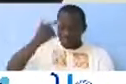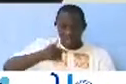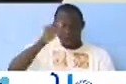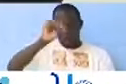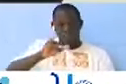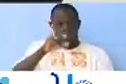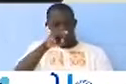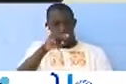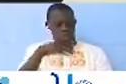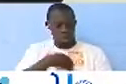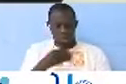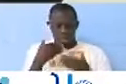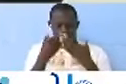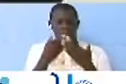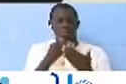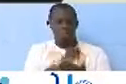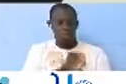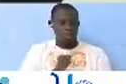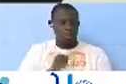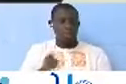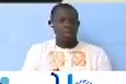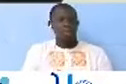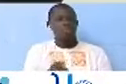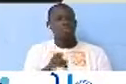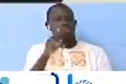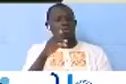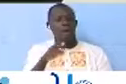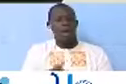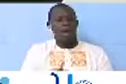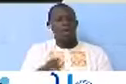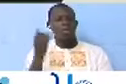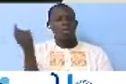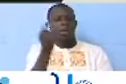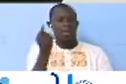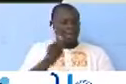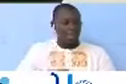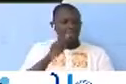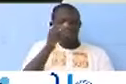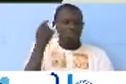was at the TRRC. I don't think anybody would believe that.